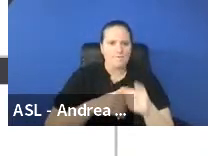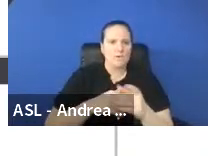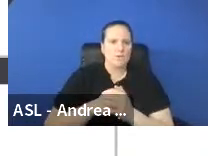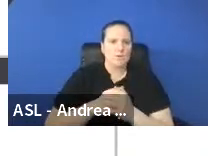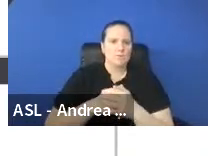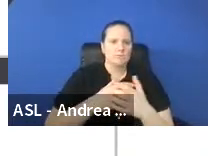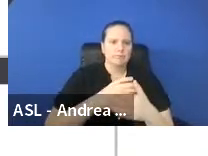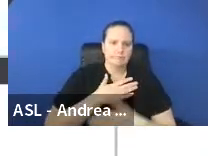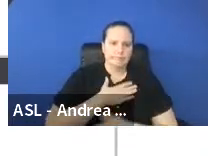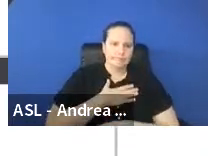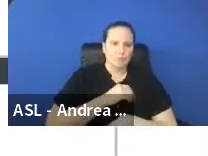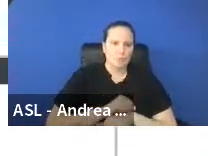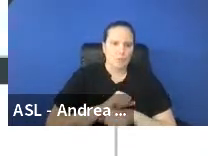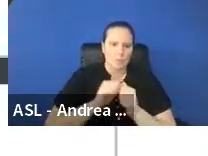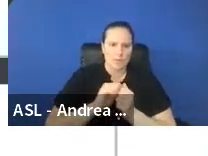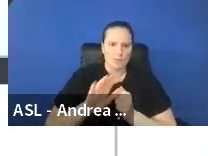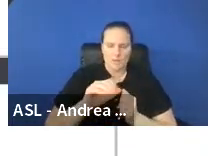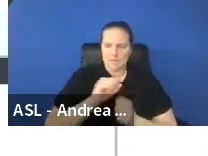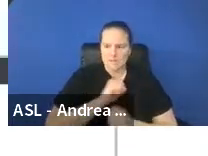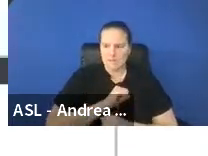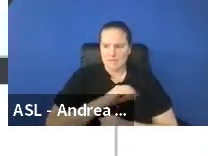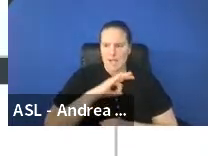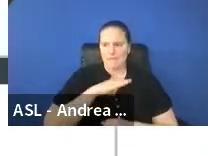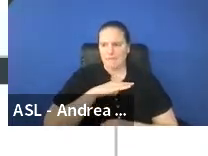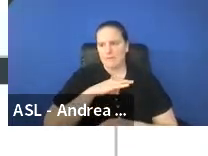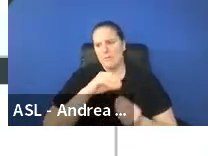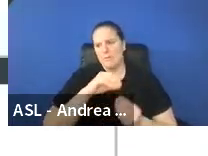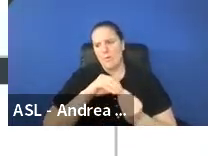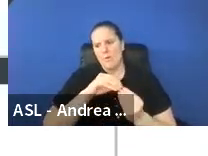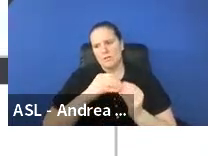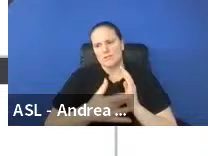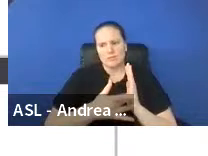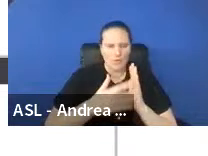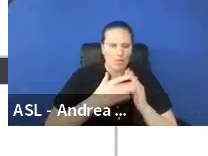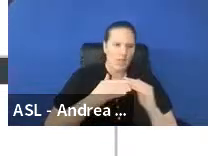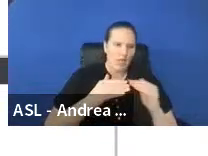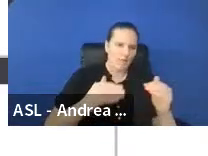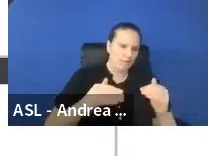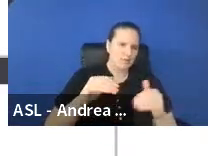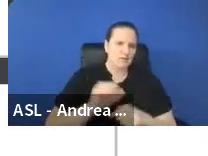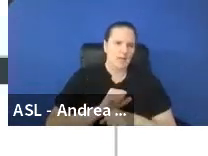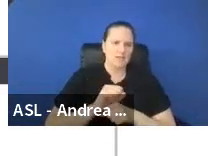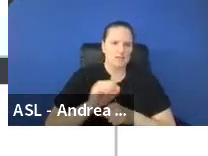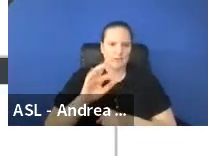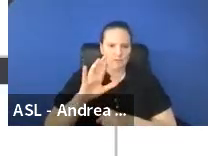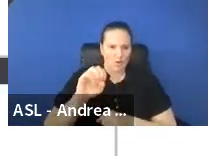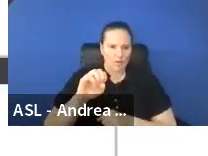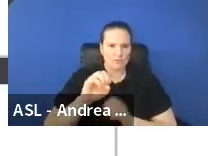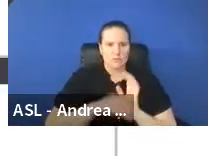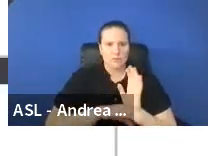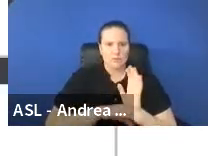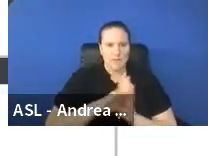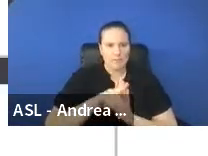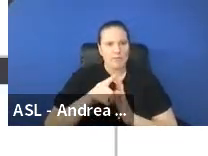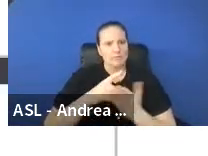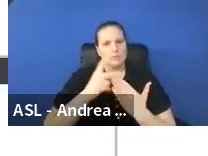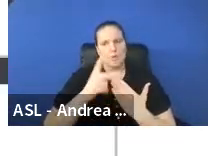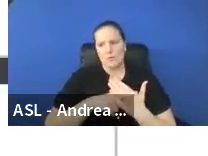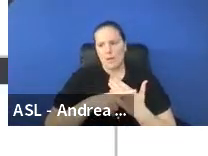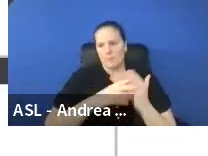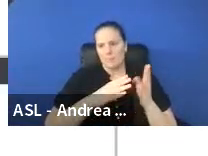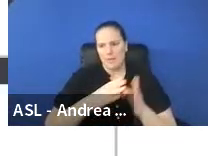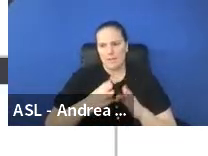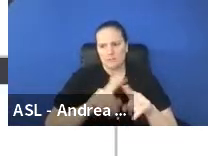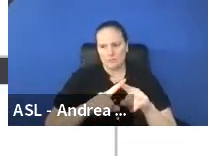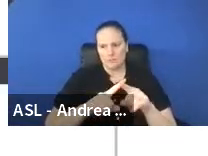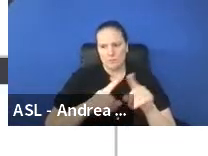your staff at more the technical level and the task force level in developing this program plan and the different components of it,